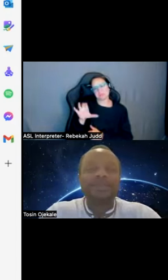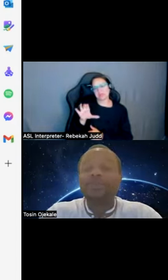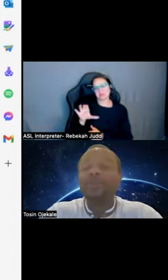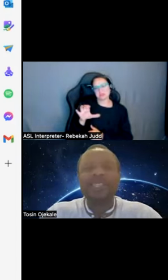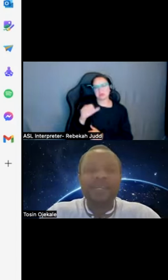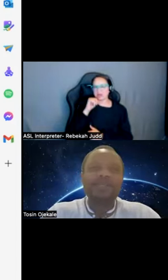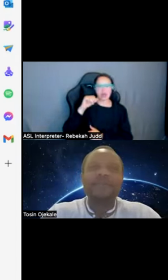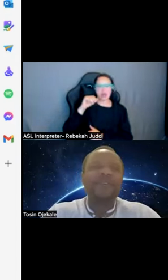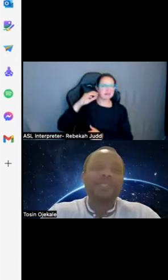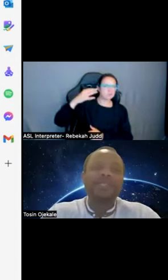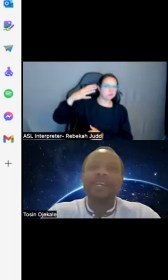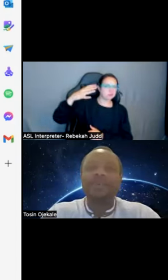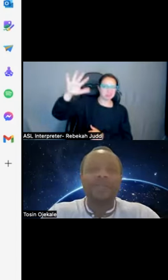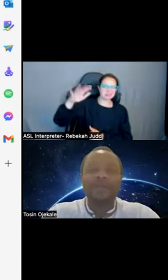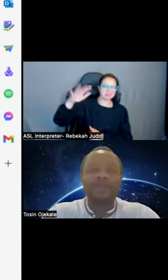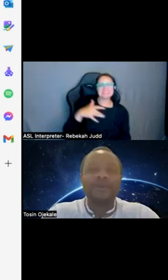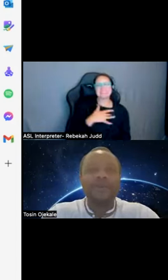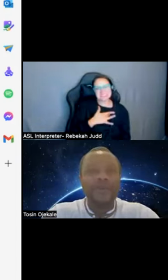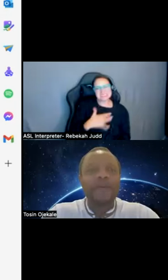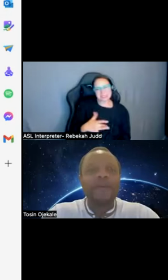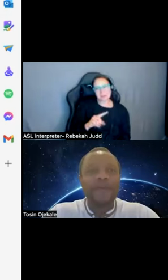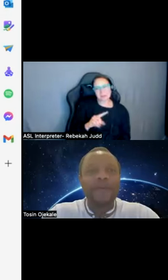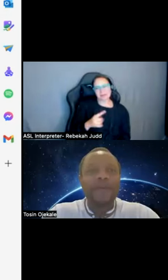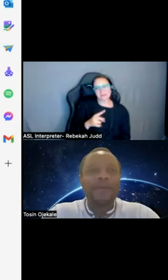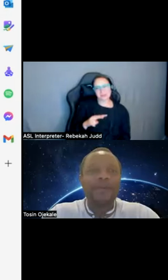that. Mostly first, second, and third floor.